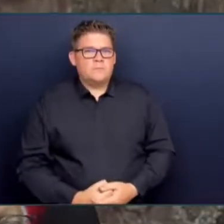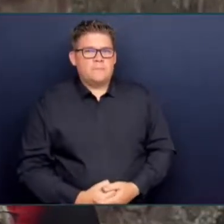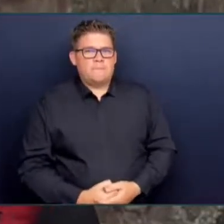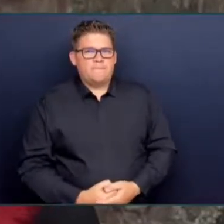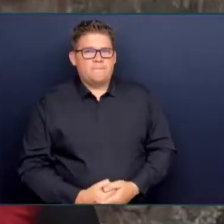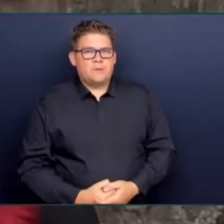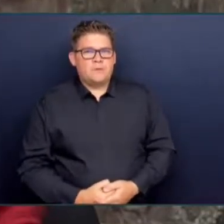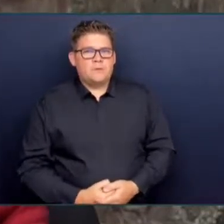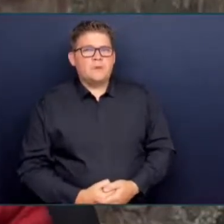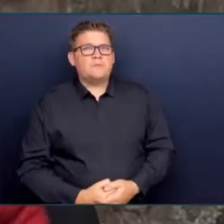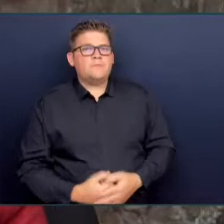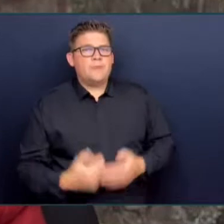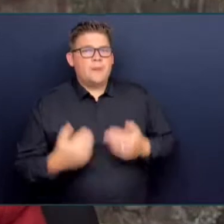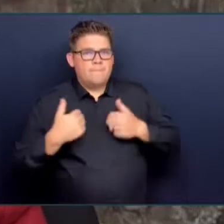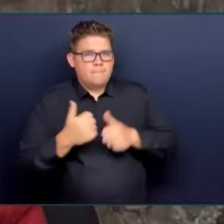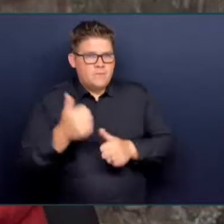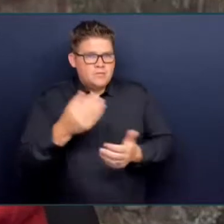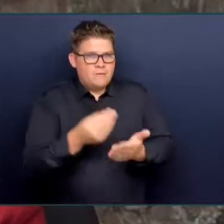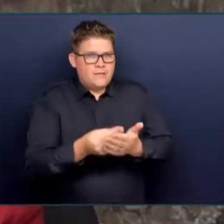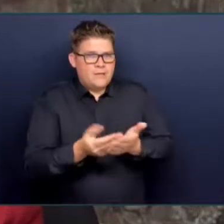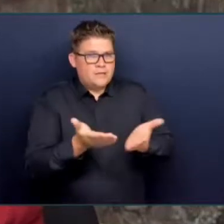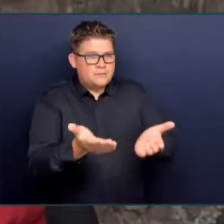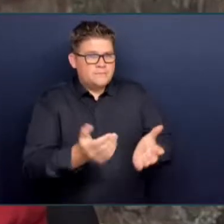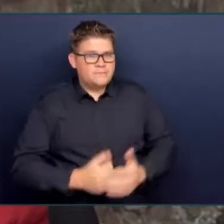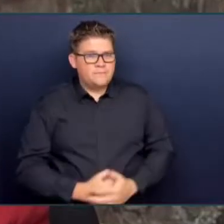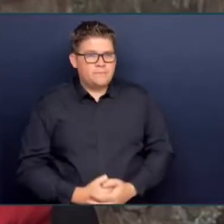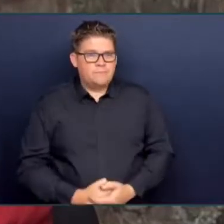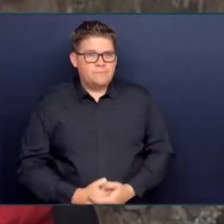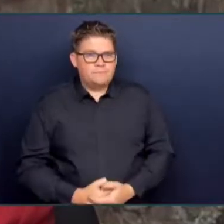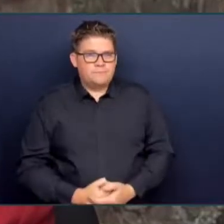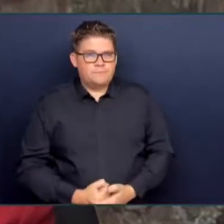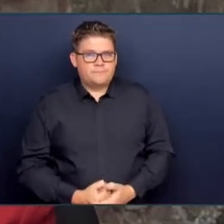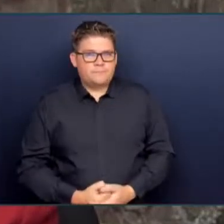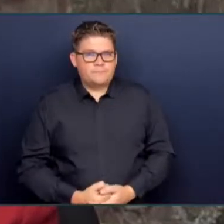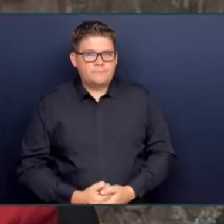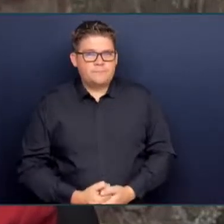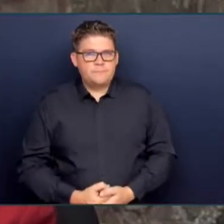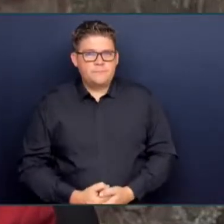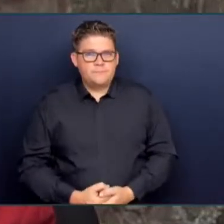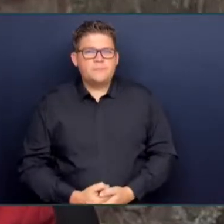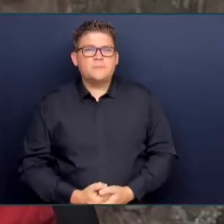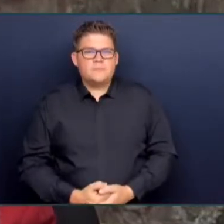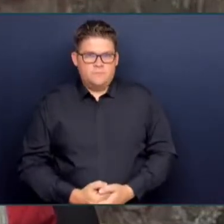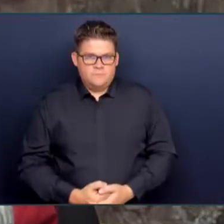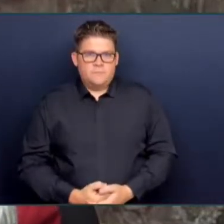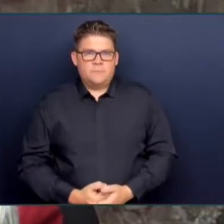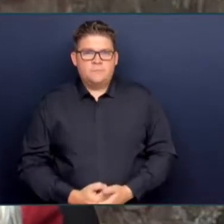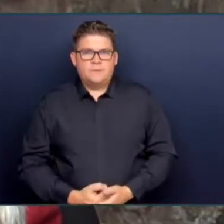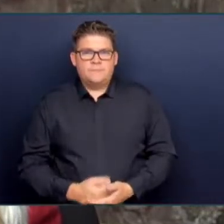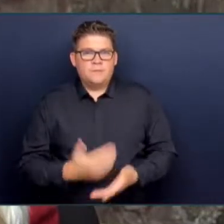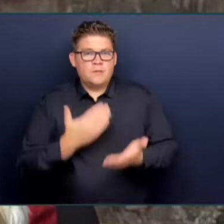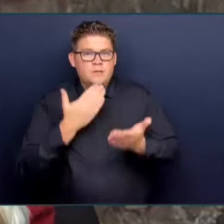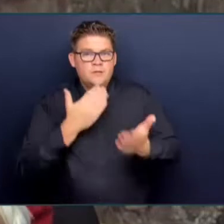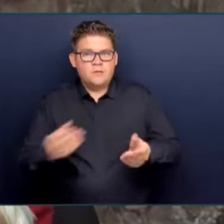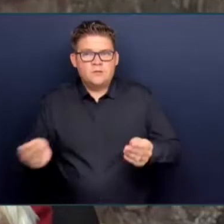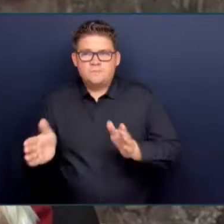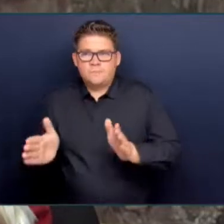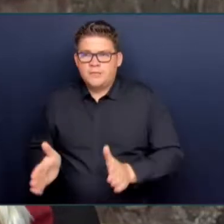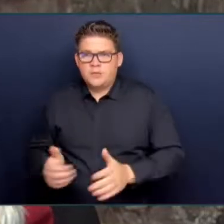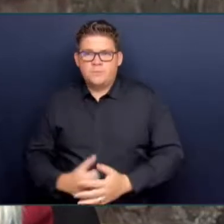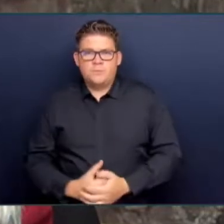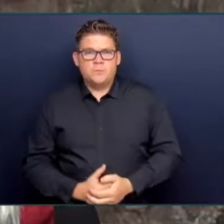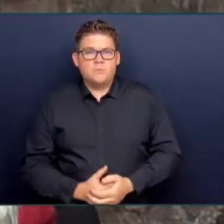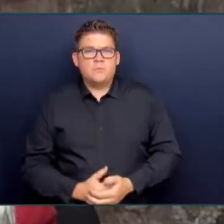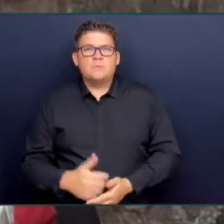Thank you very much, Mr. Speaker. And as I've said in this House before, we will bring in the renter's rebate during our mandate. But I think it's